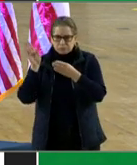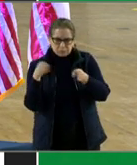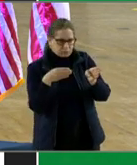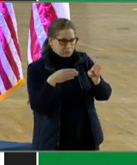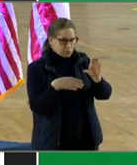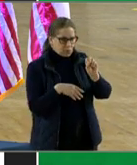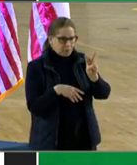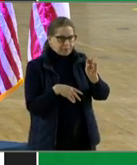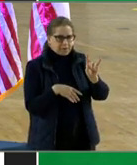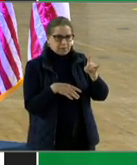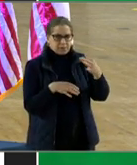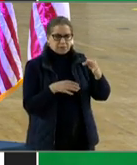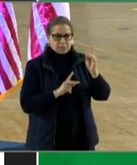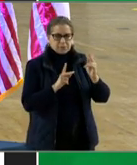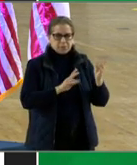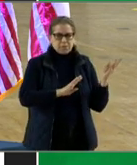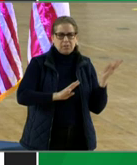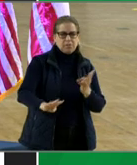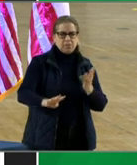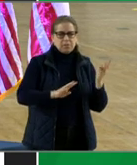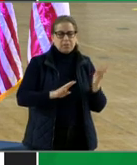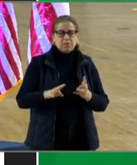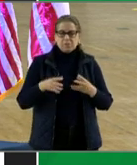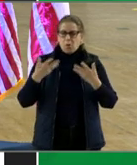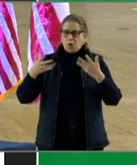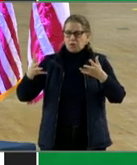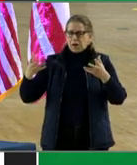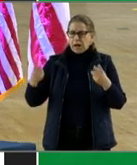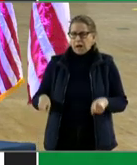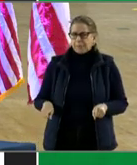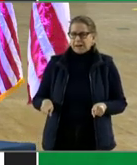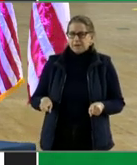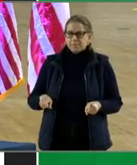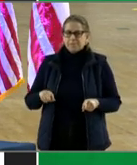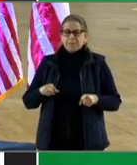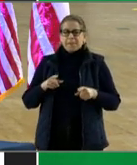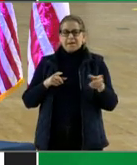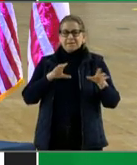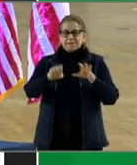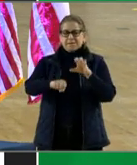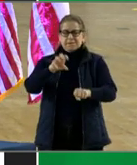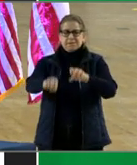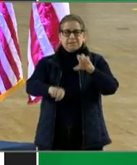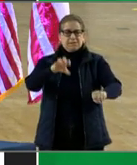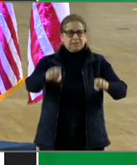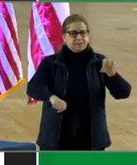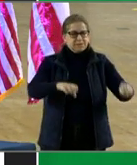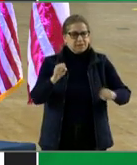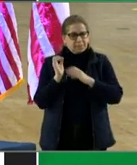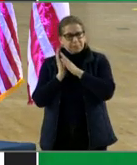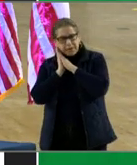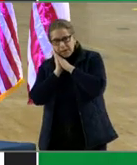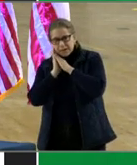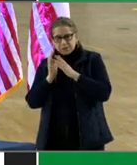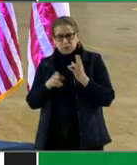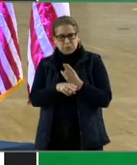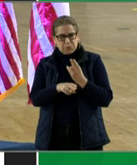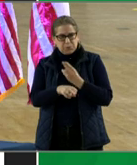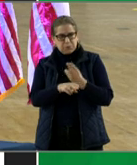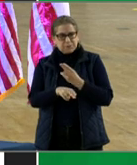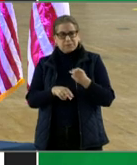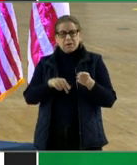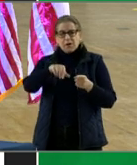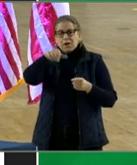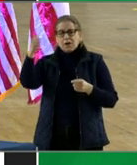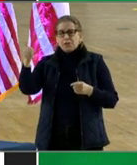existing hospital space, expand capacity in existing healthcare facilities by using other available space